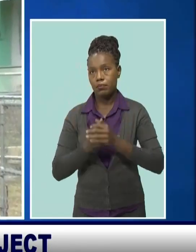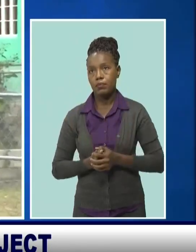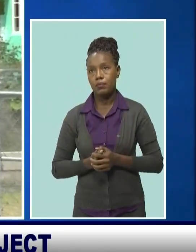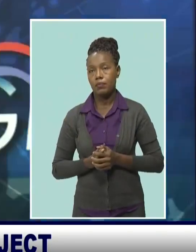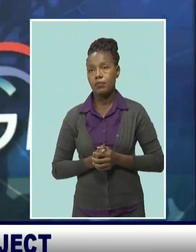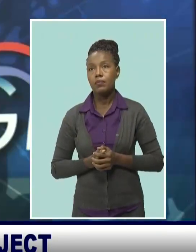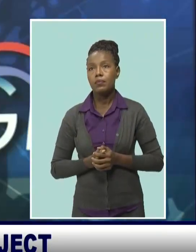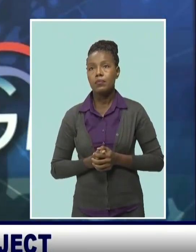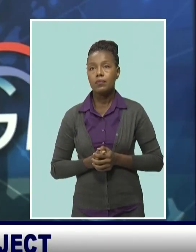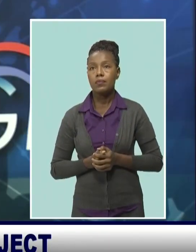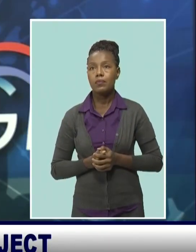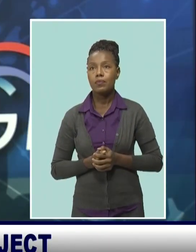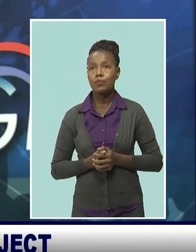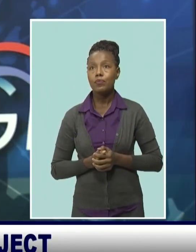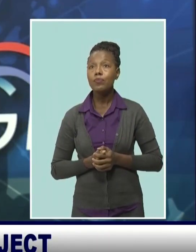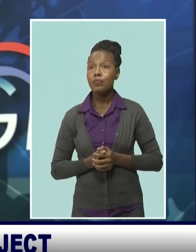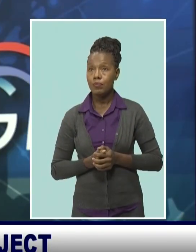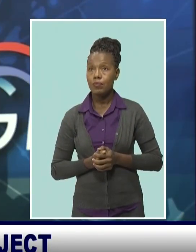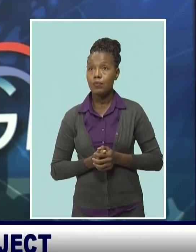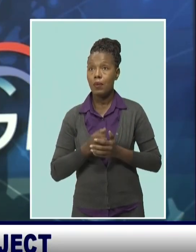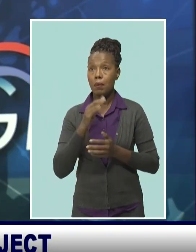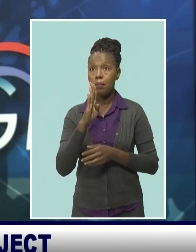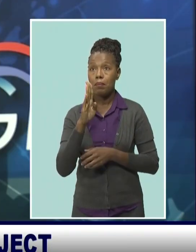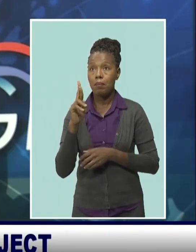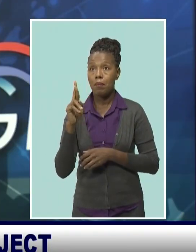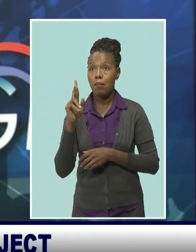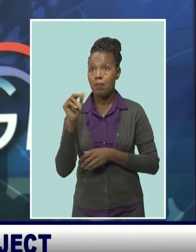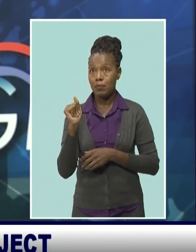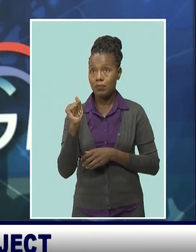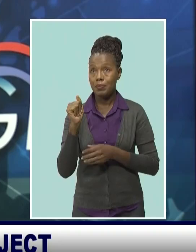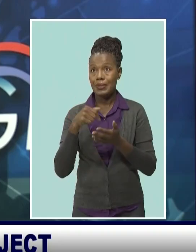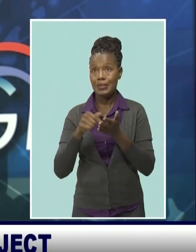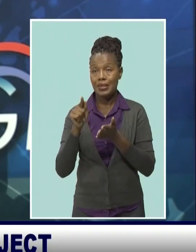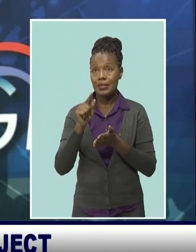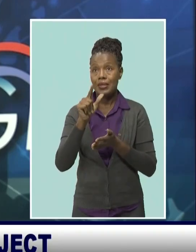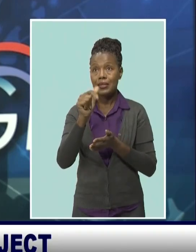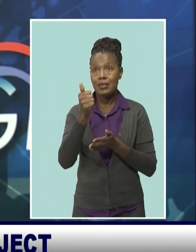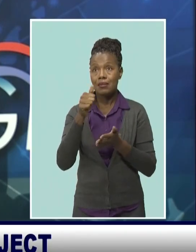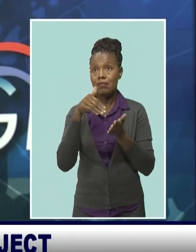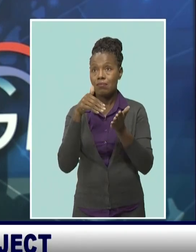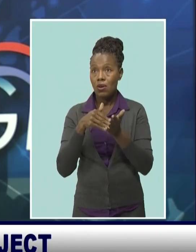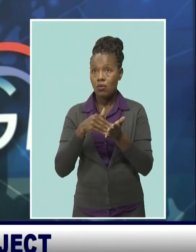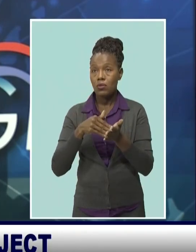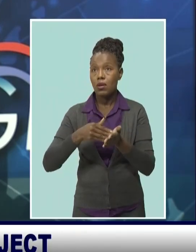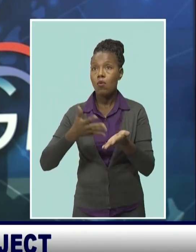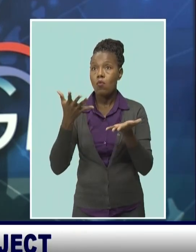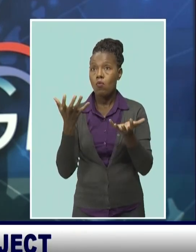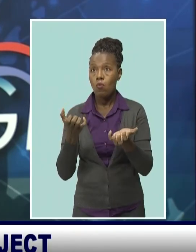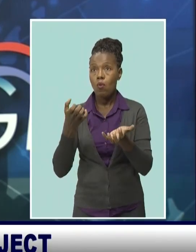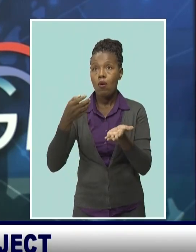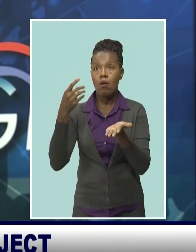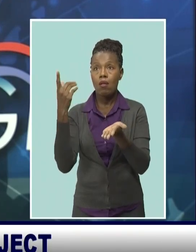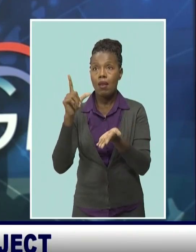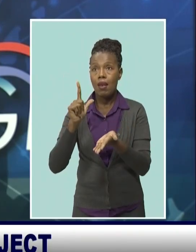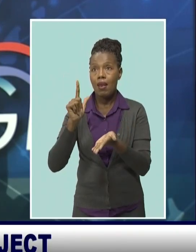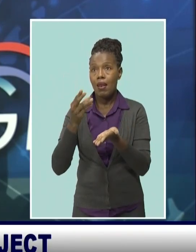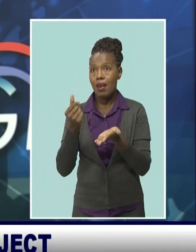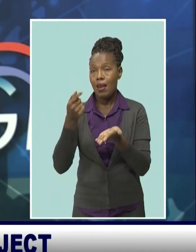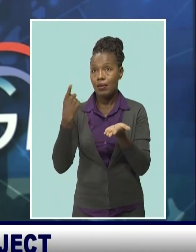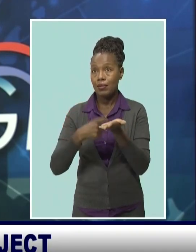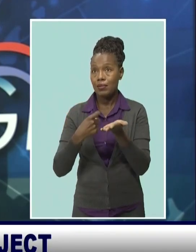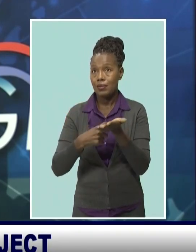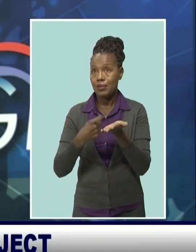News. The Barbados Revenue Authority has issued 10,000 final demand notices for land tax arrears accumulated over a